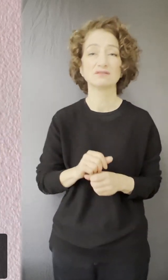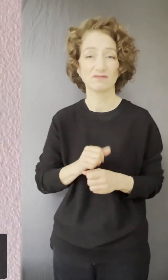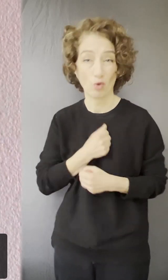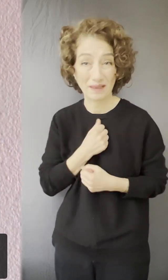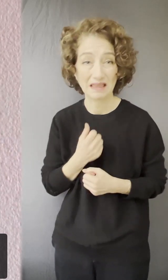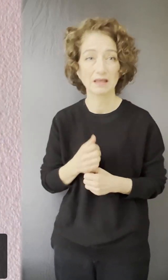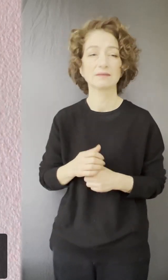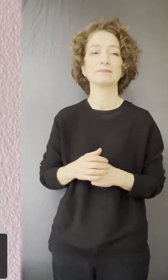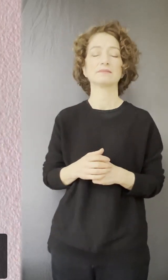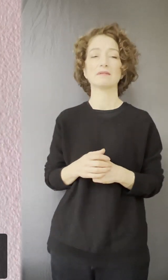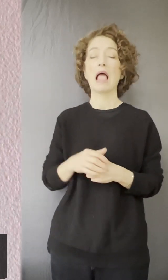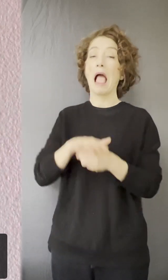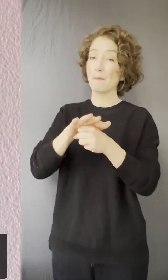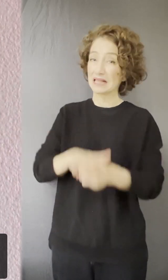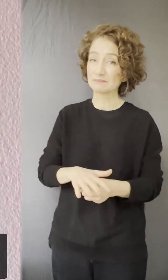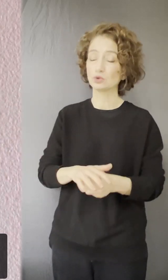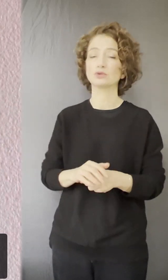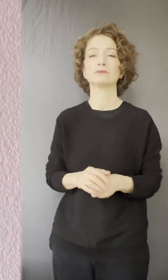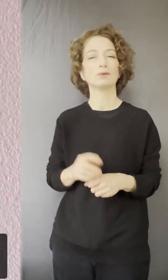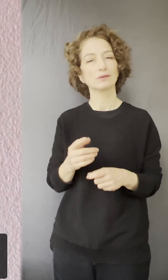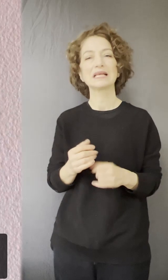queerphobia and transphobia,